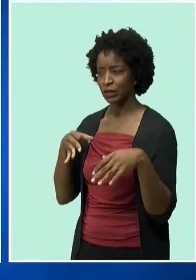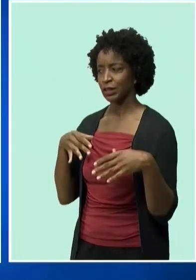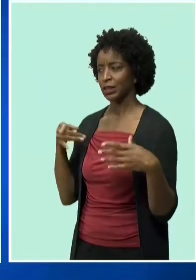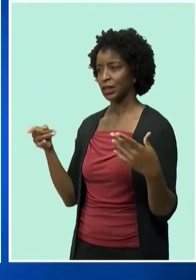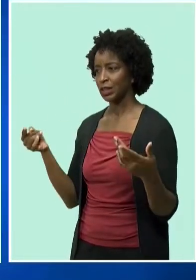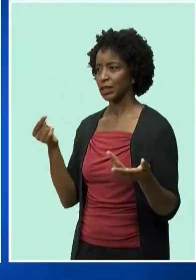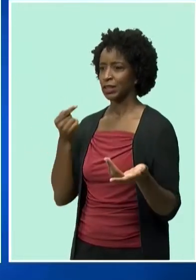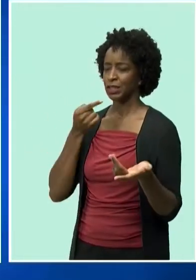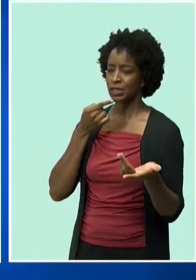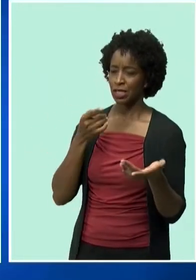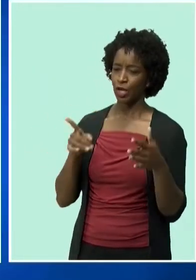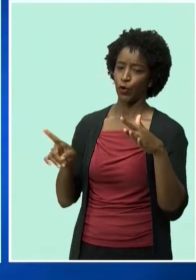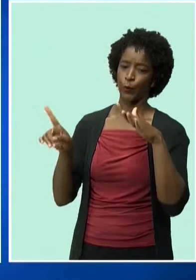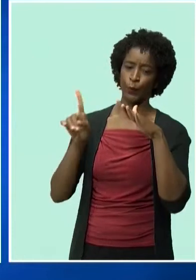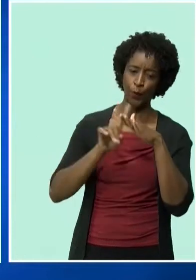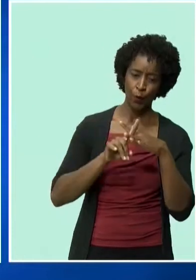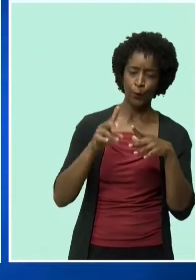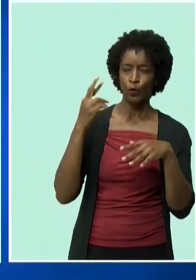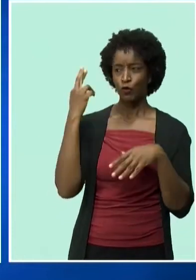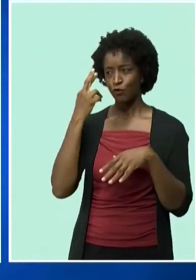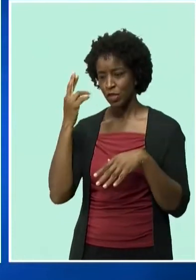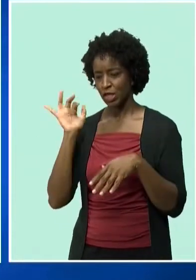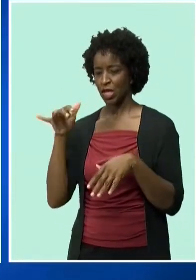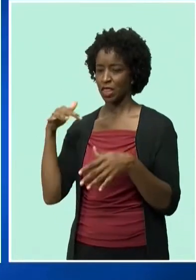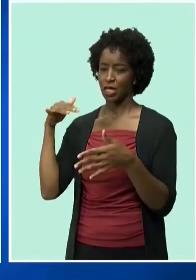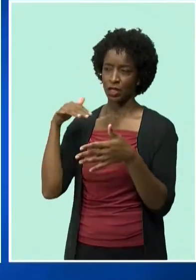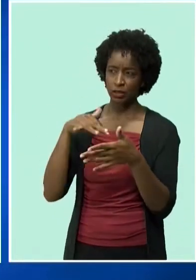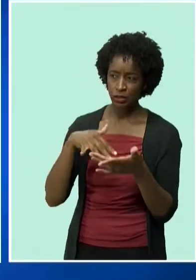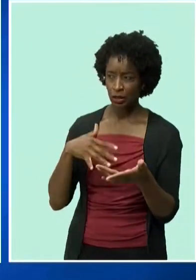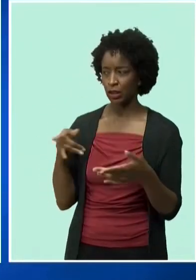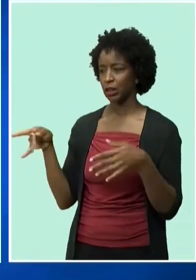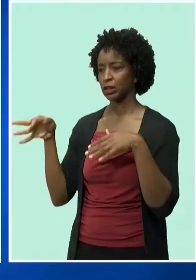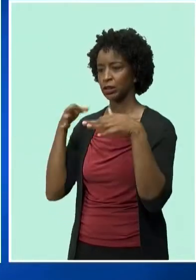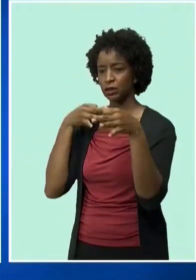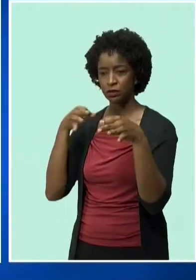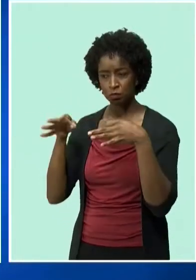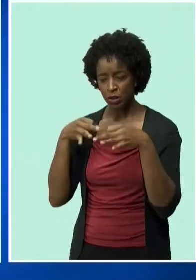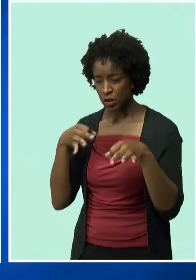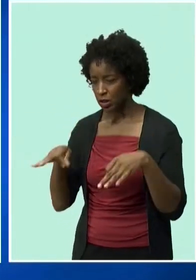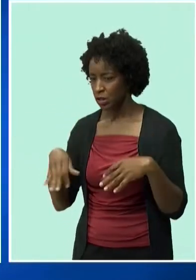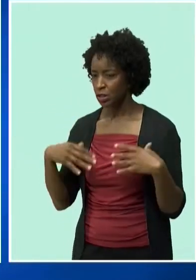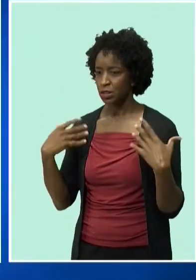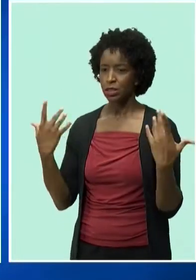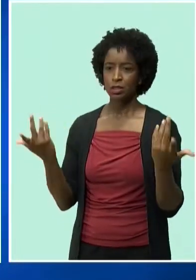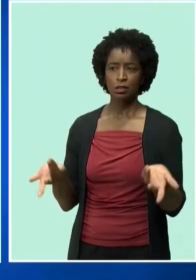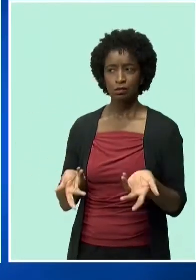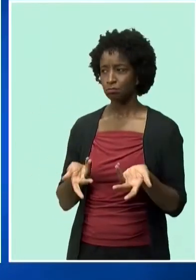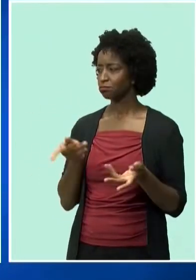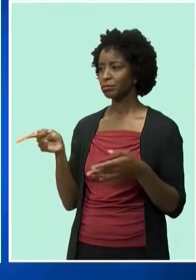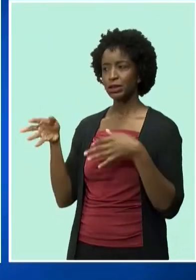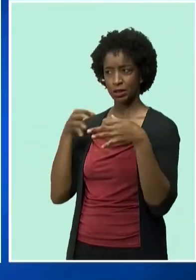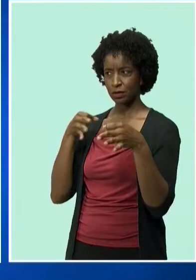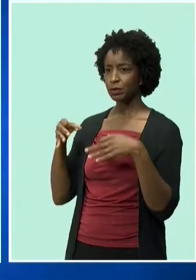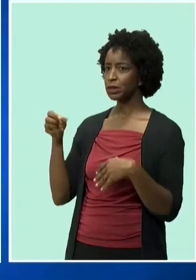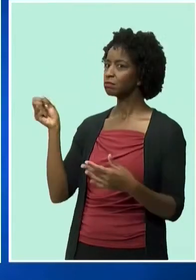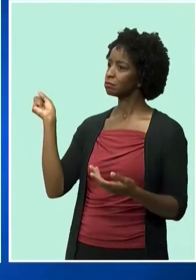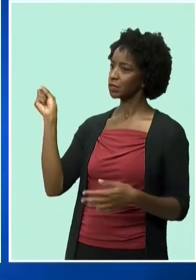situation that led up to it. He spoke to the study that was completed. He spoke to the manner in which it was done. Yes.